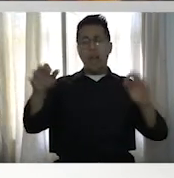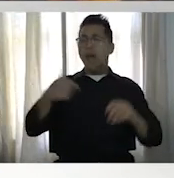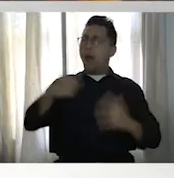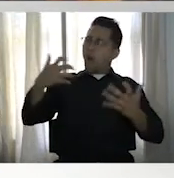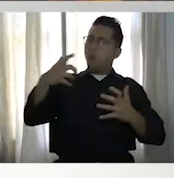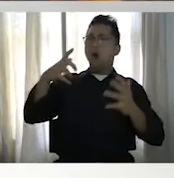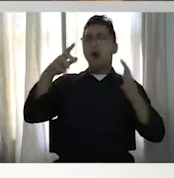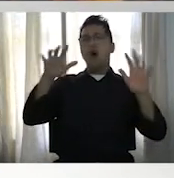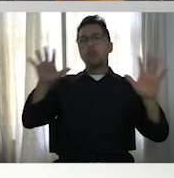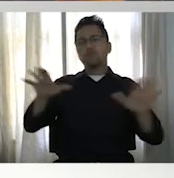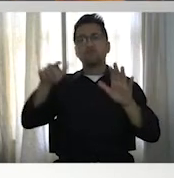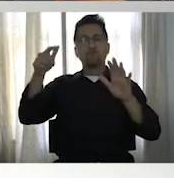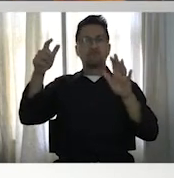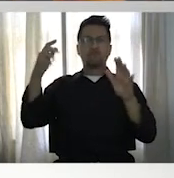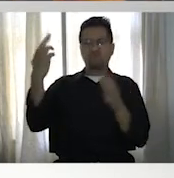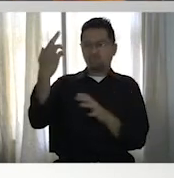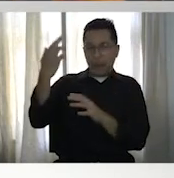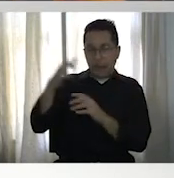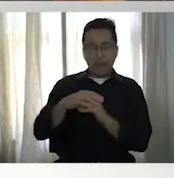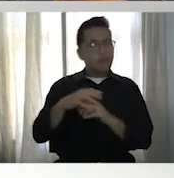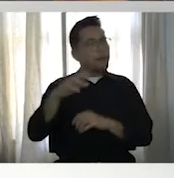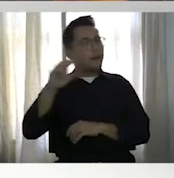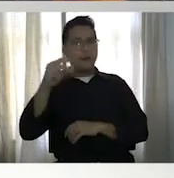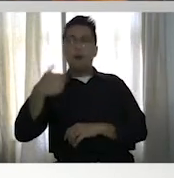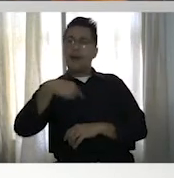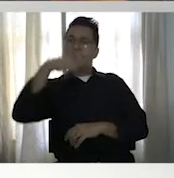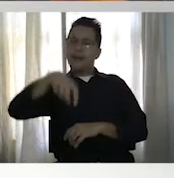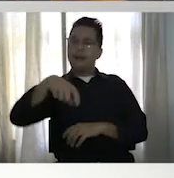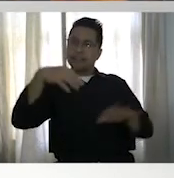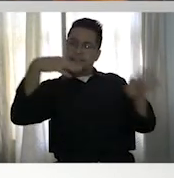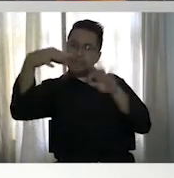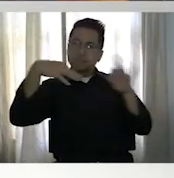because, we need to give them the reasons why.